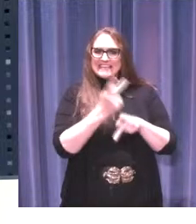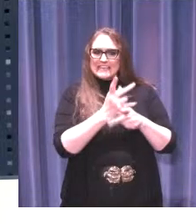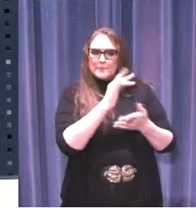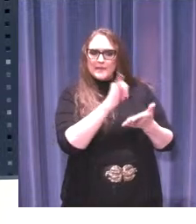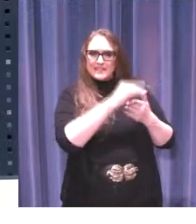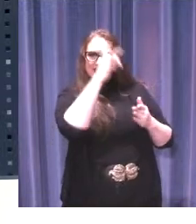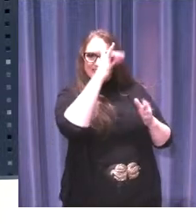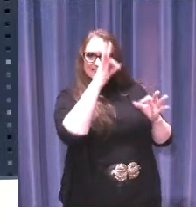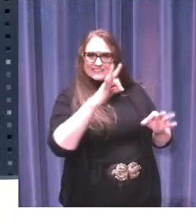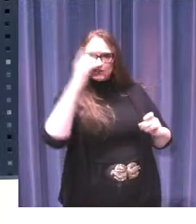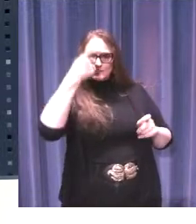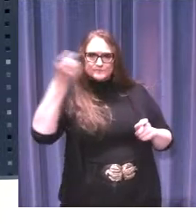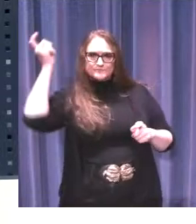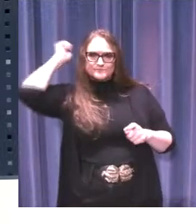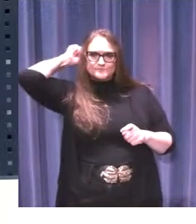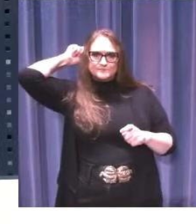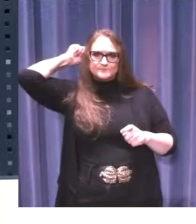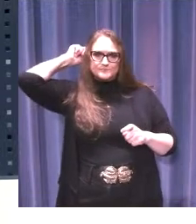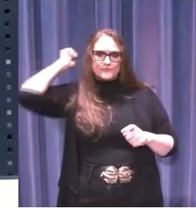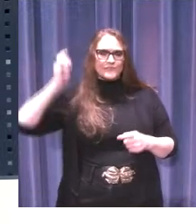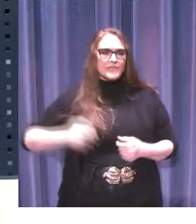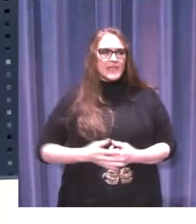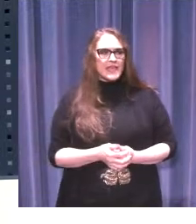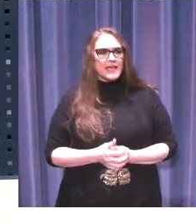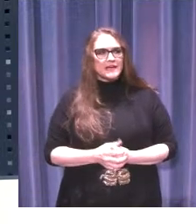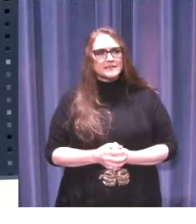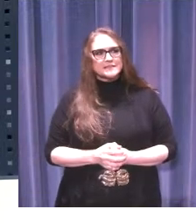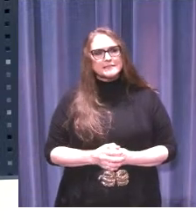decision in mind, and that, you know,